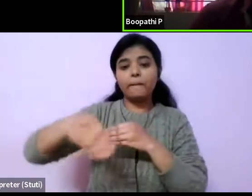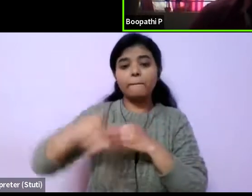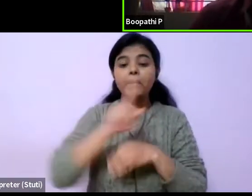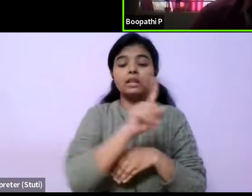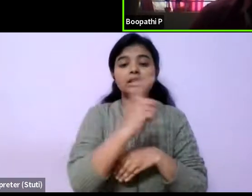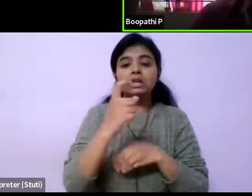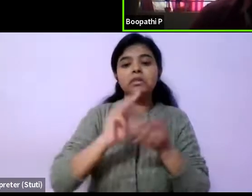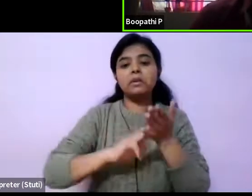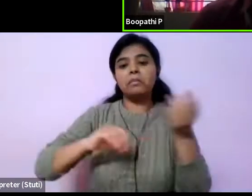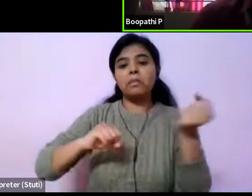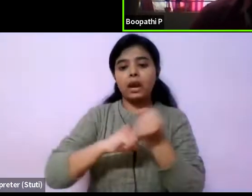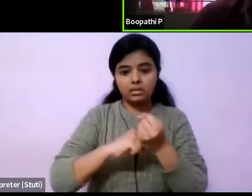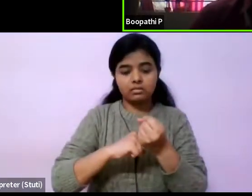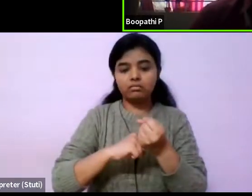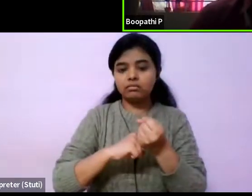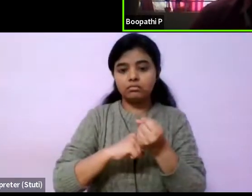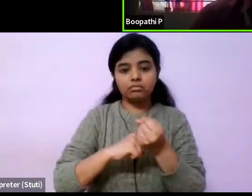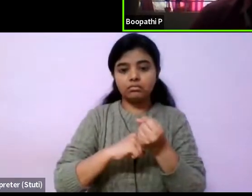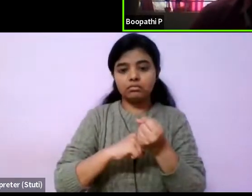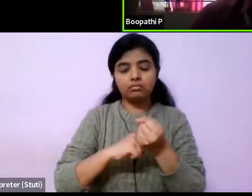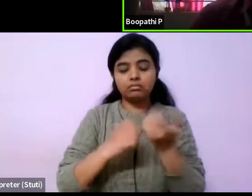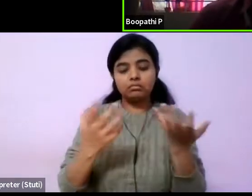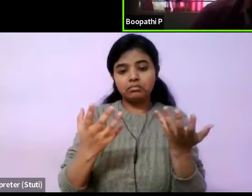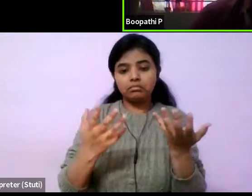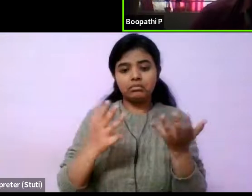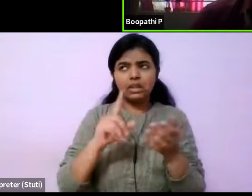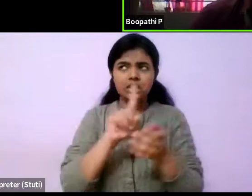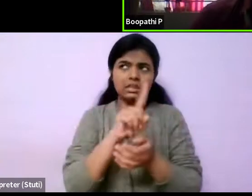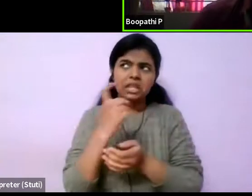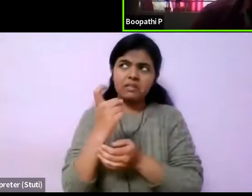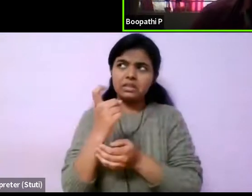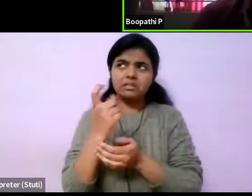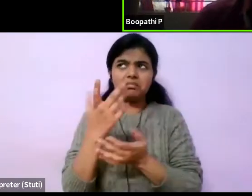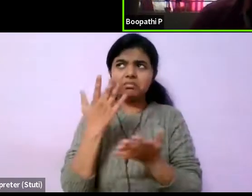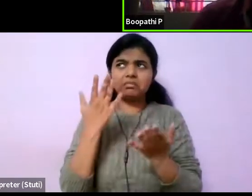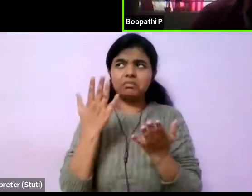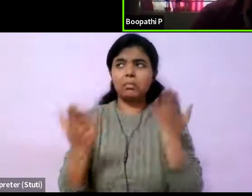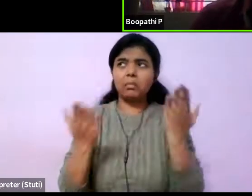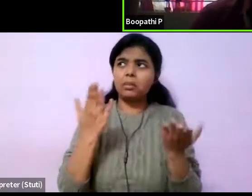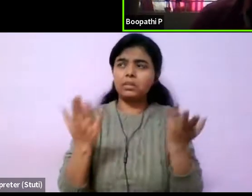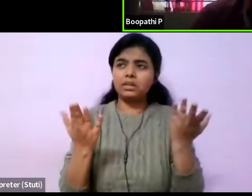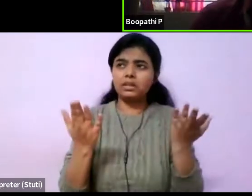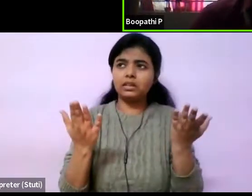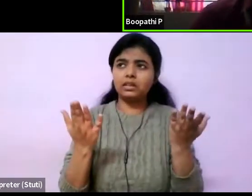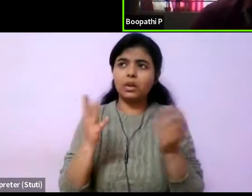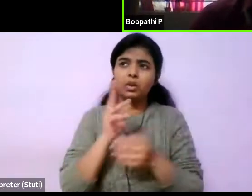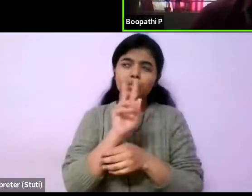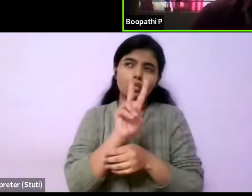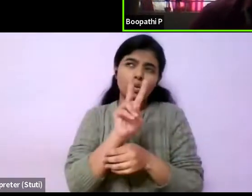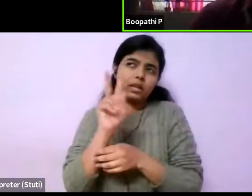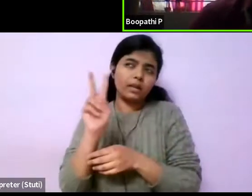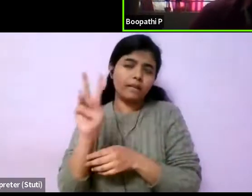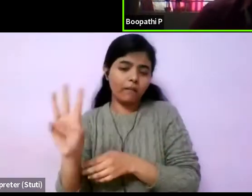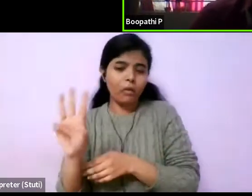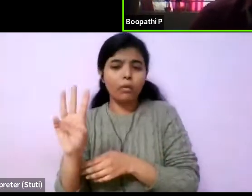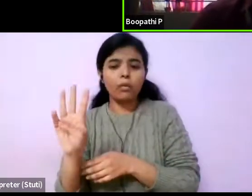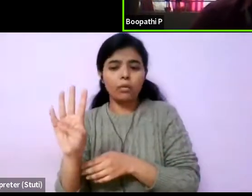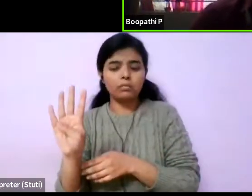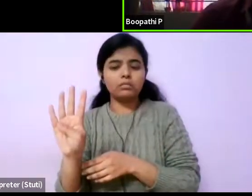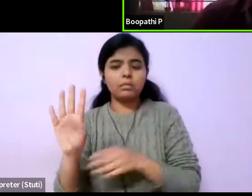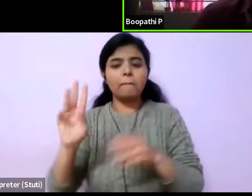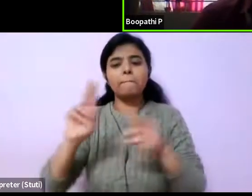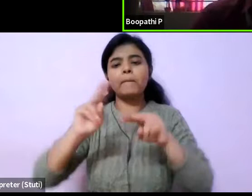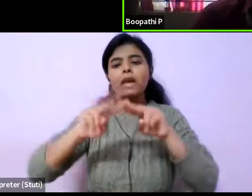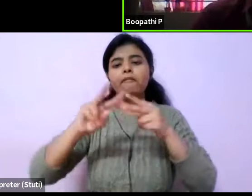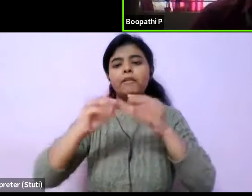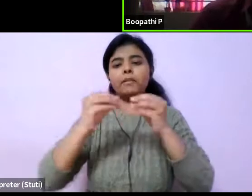the election date was on, not 17, I think it was in 24, yes. February 24, the